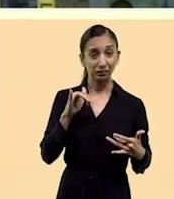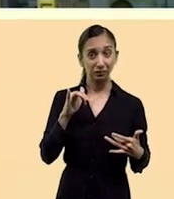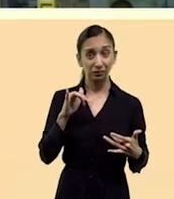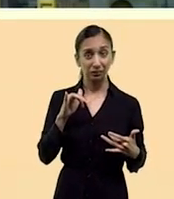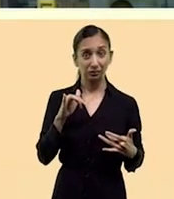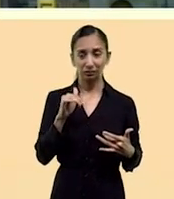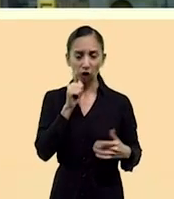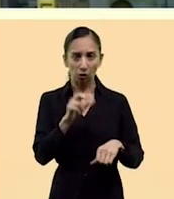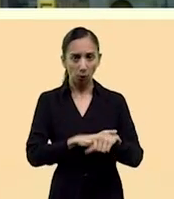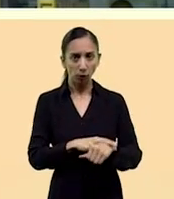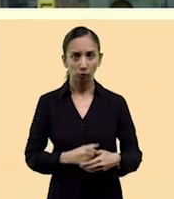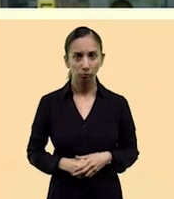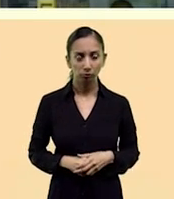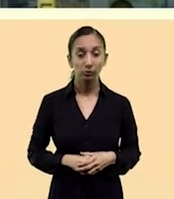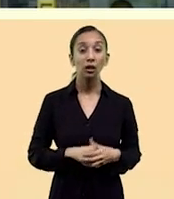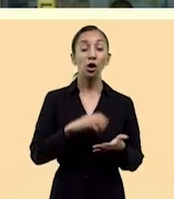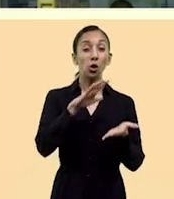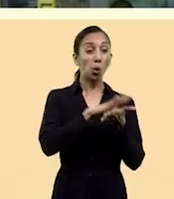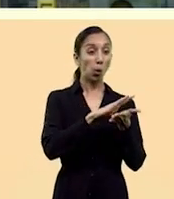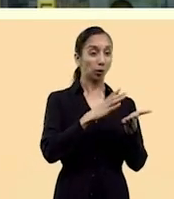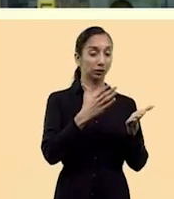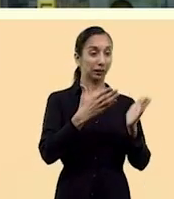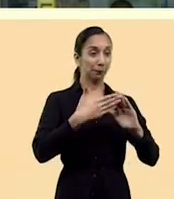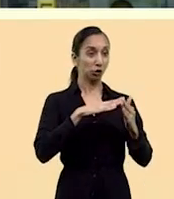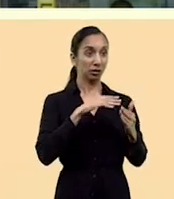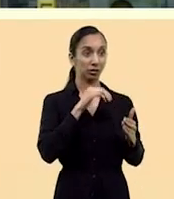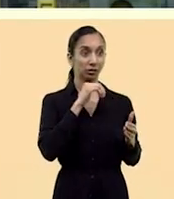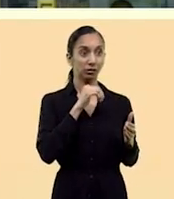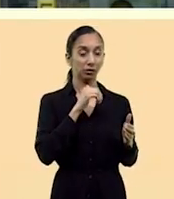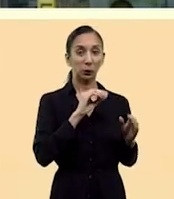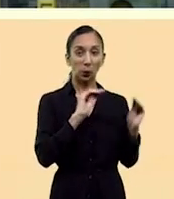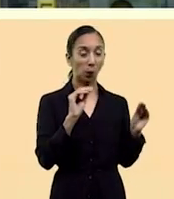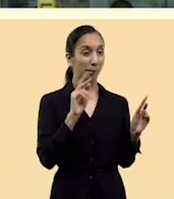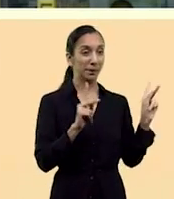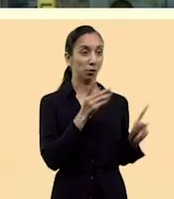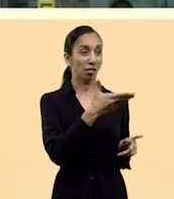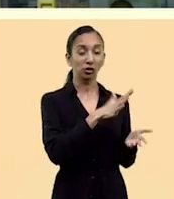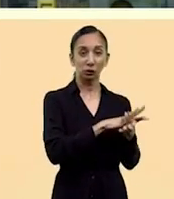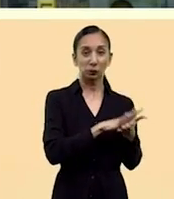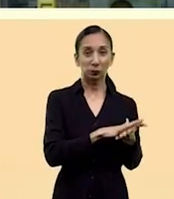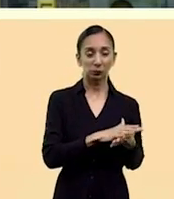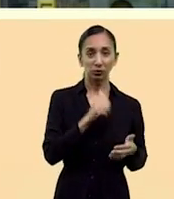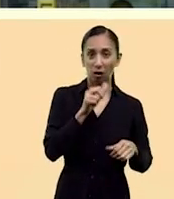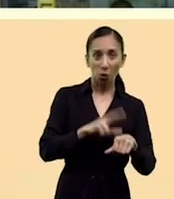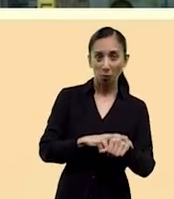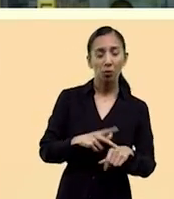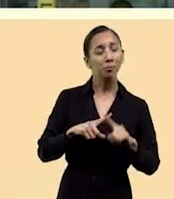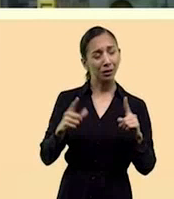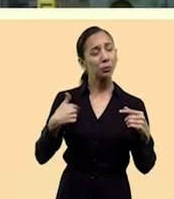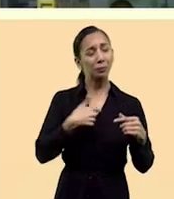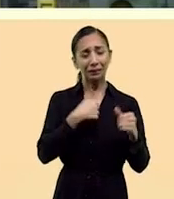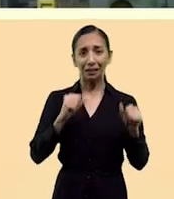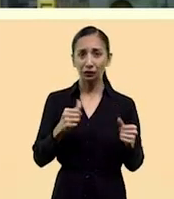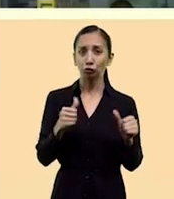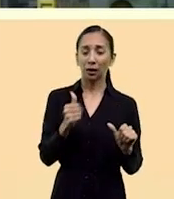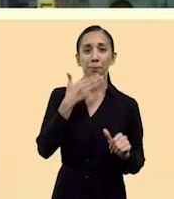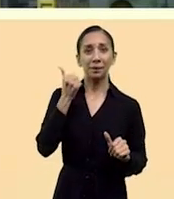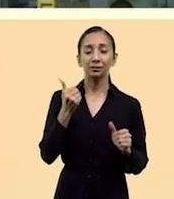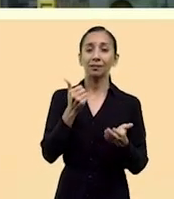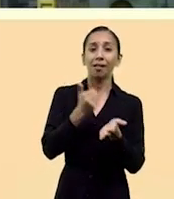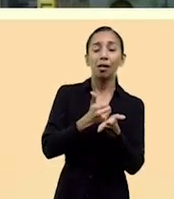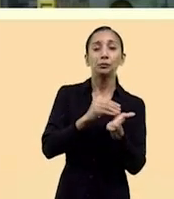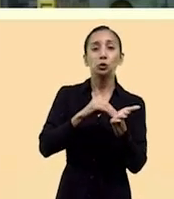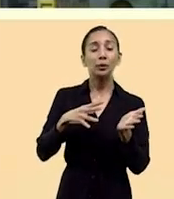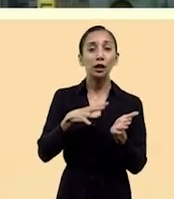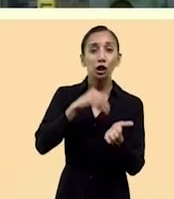community not to be in schools. But we keep trying our best to help students learn and support students and families in need. And we can all